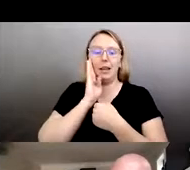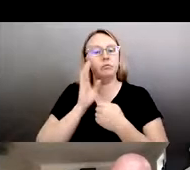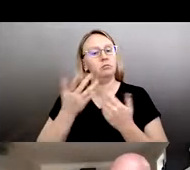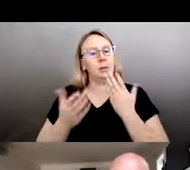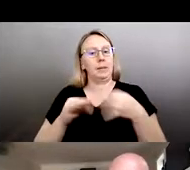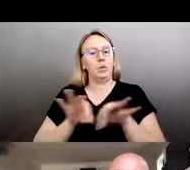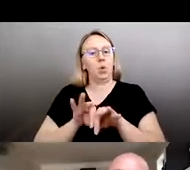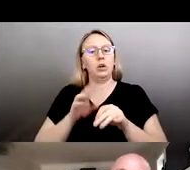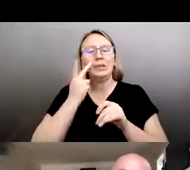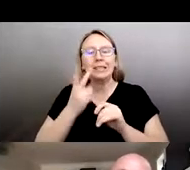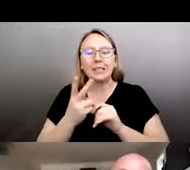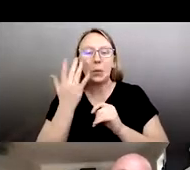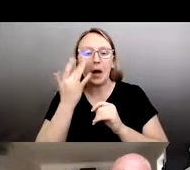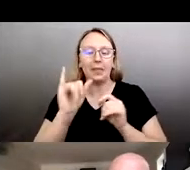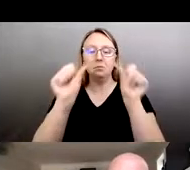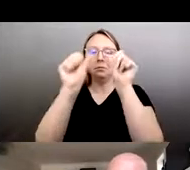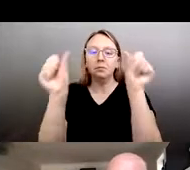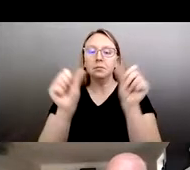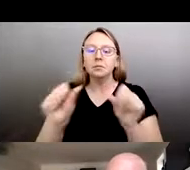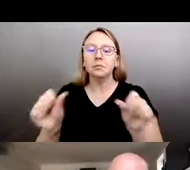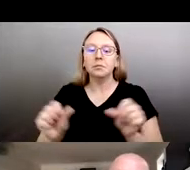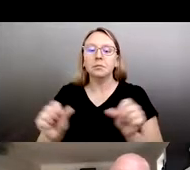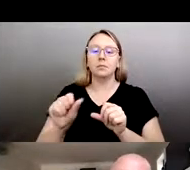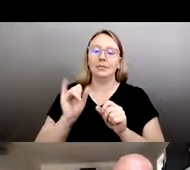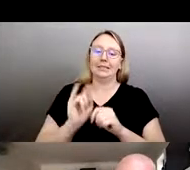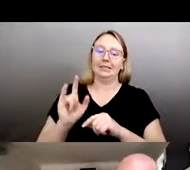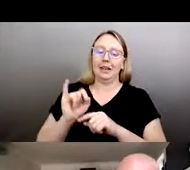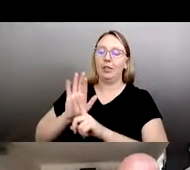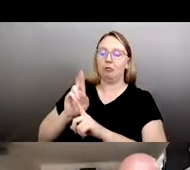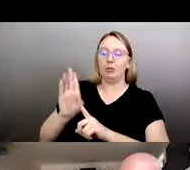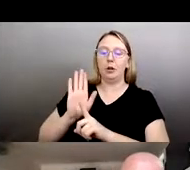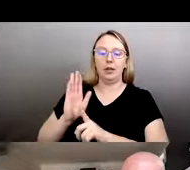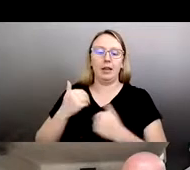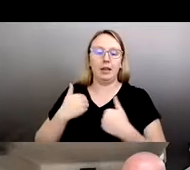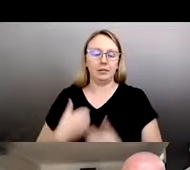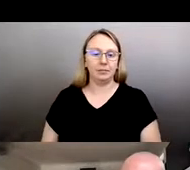has that silhouetted style that Roger incorporated into a lot of his own mature work.